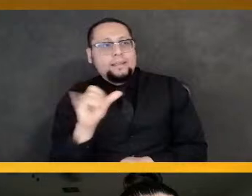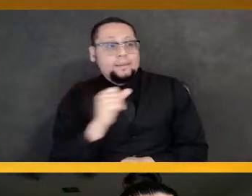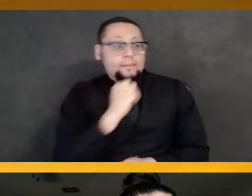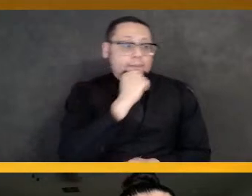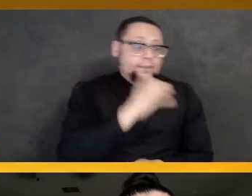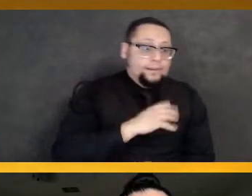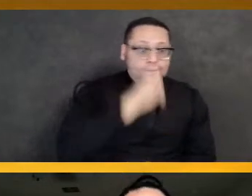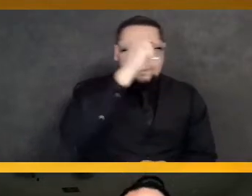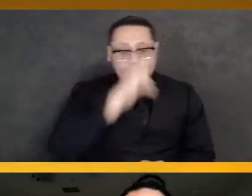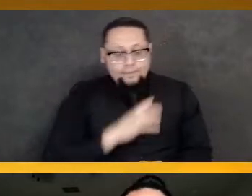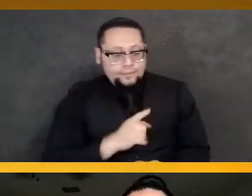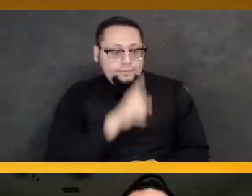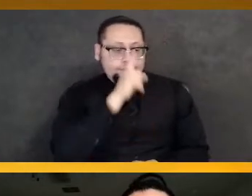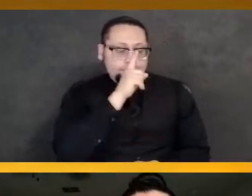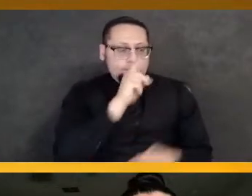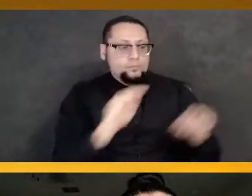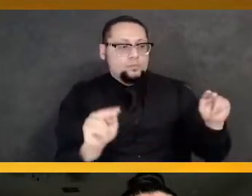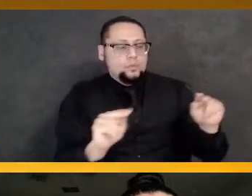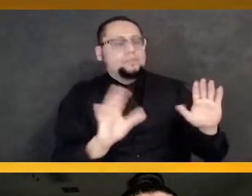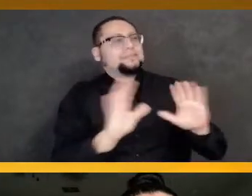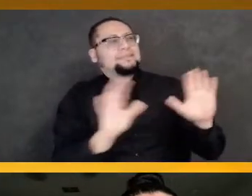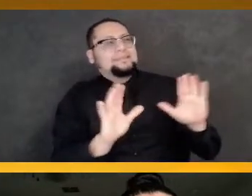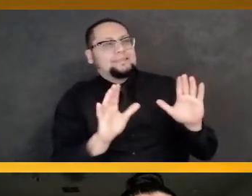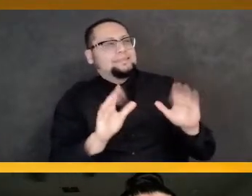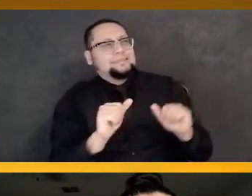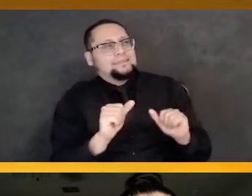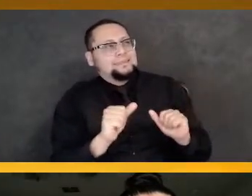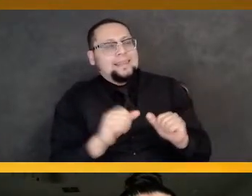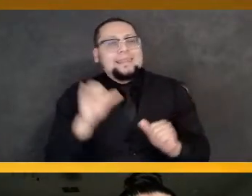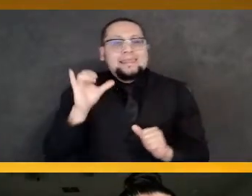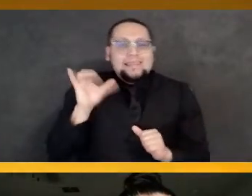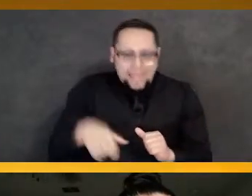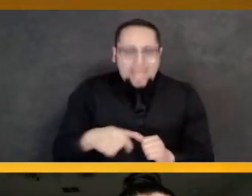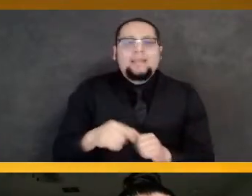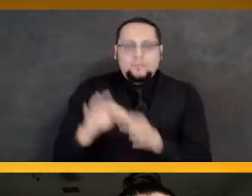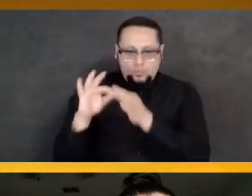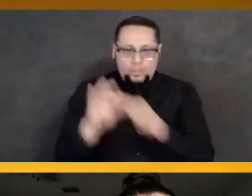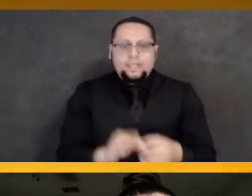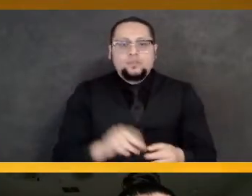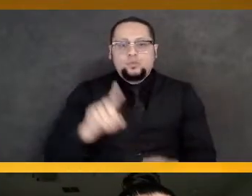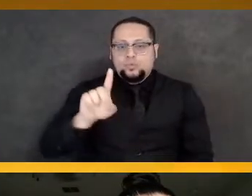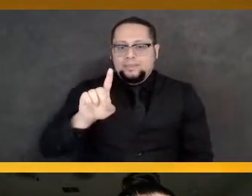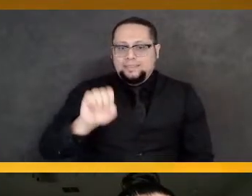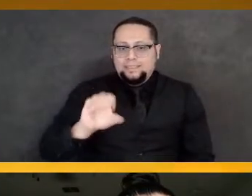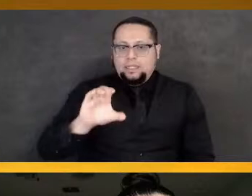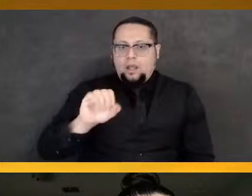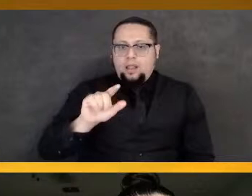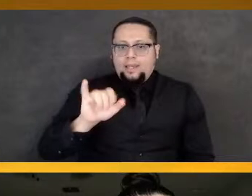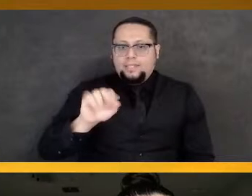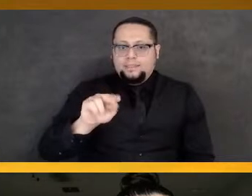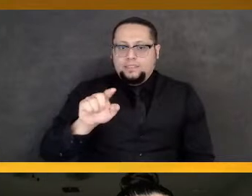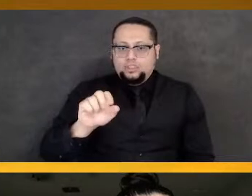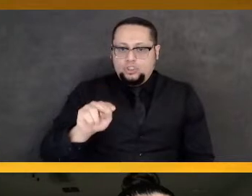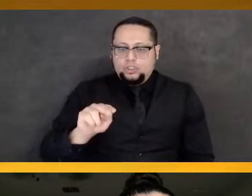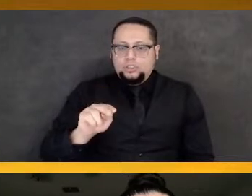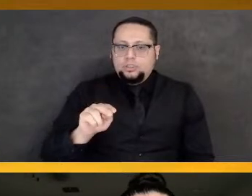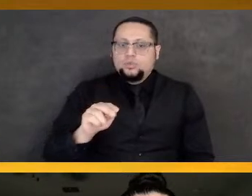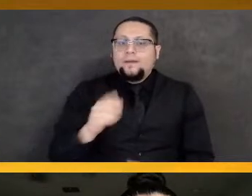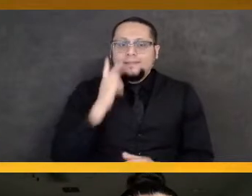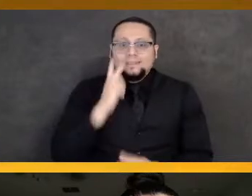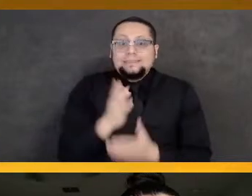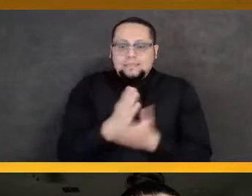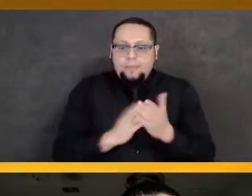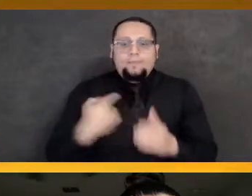outside of the spectrum. So it's very that's part of decolonization that I've seen in Indigenous communities, and something I'm